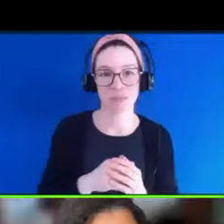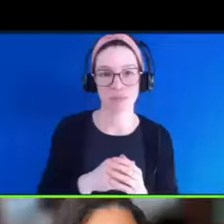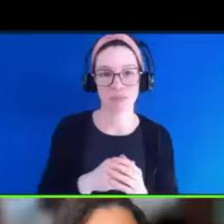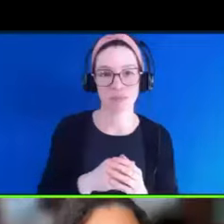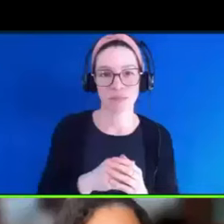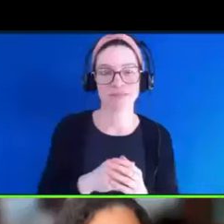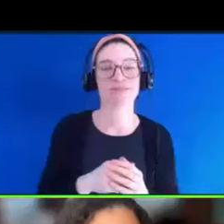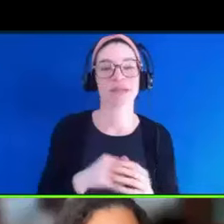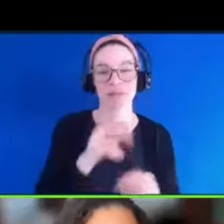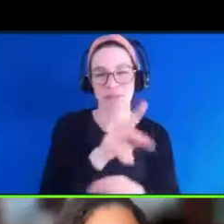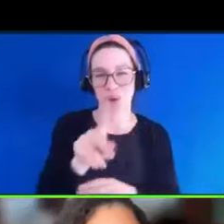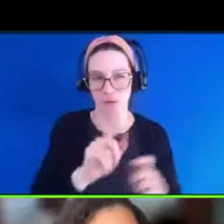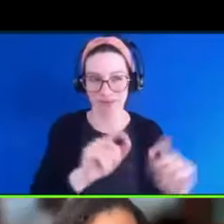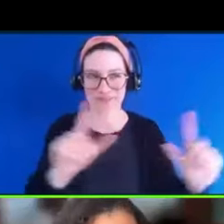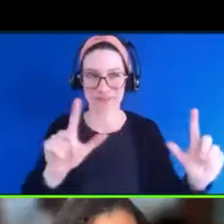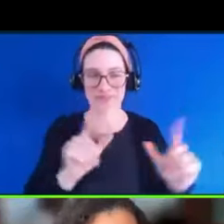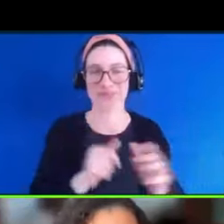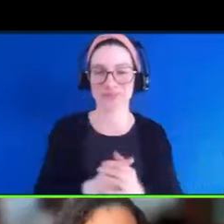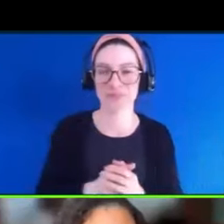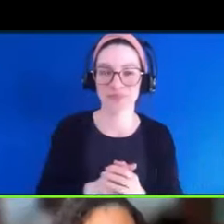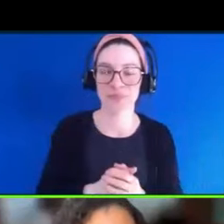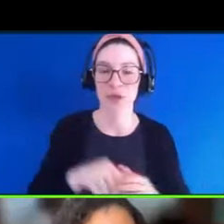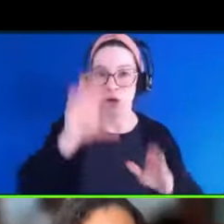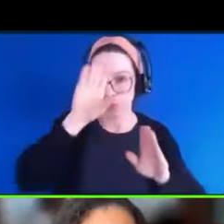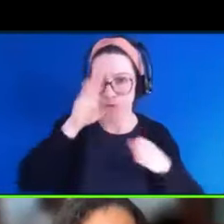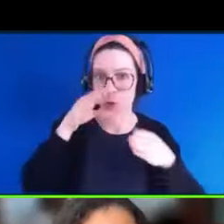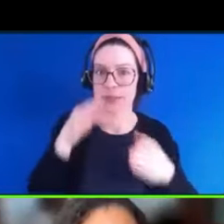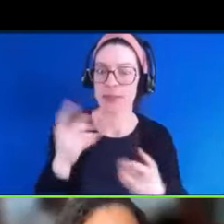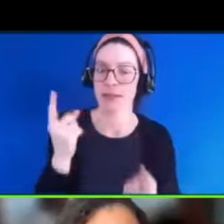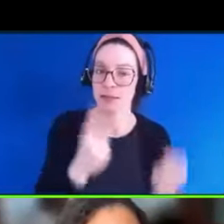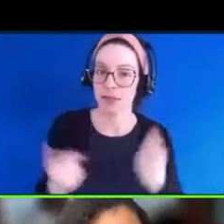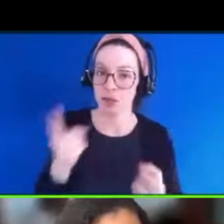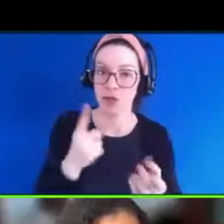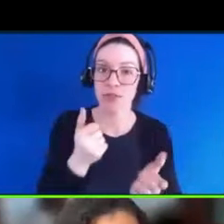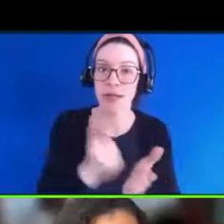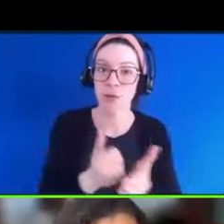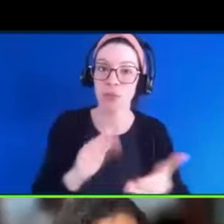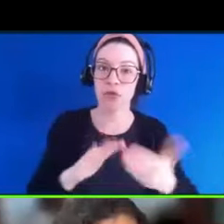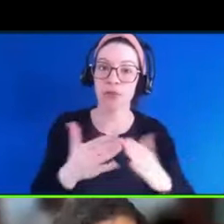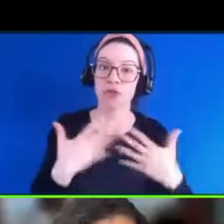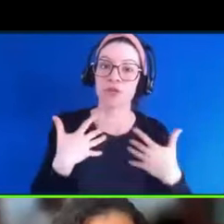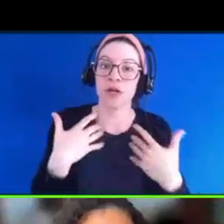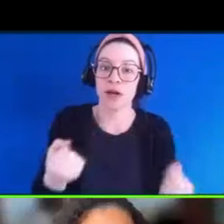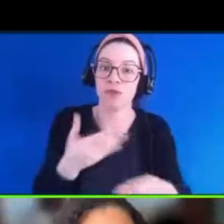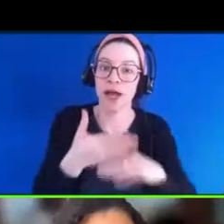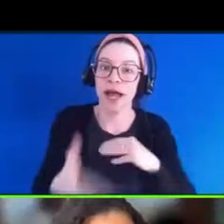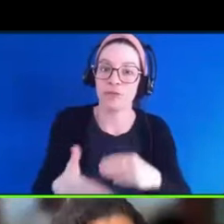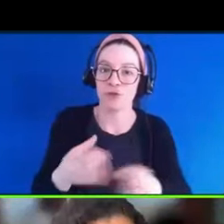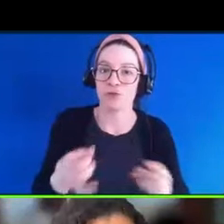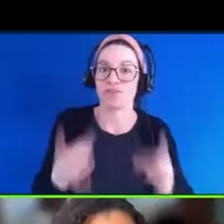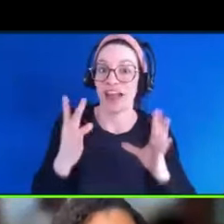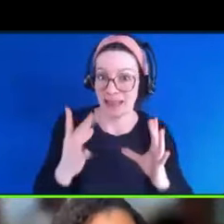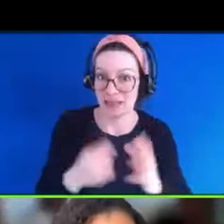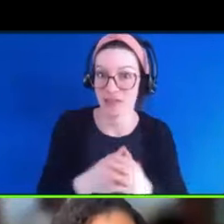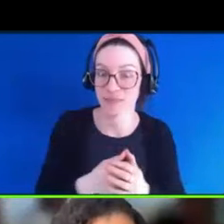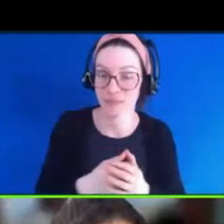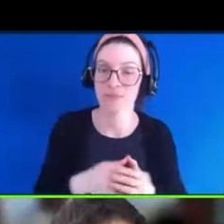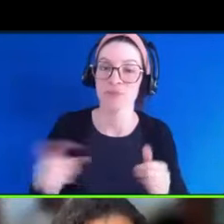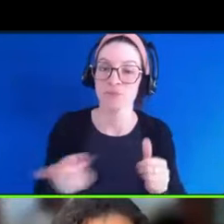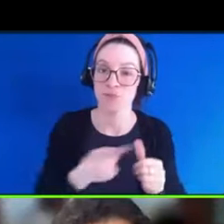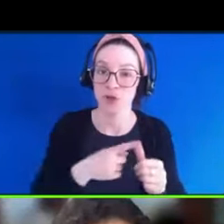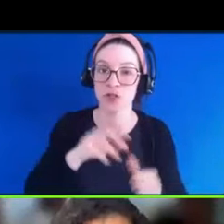PowerPoint, please, focusing on considerations to help communities recover from acts of targeted violence. We will first hear from